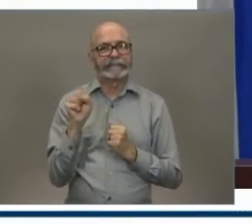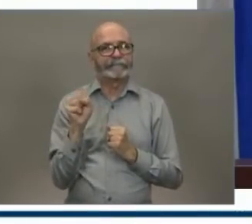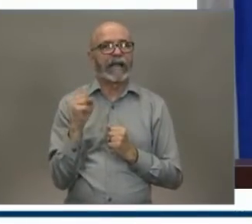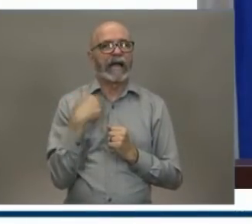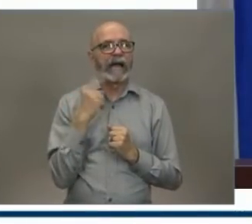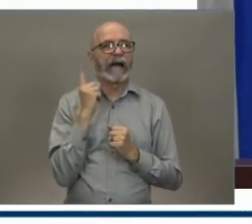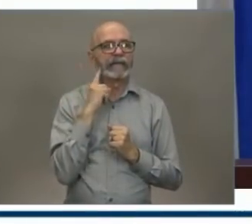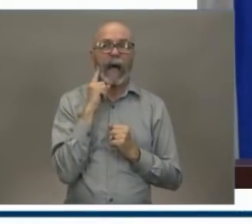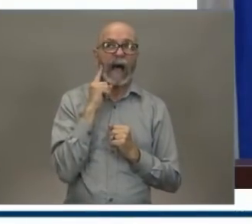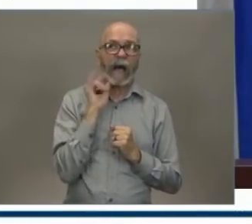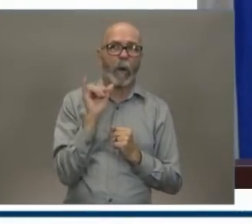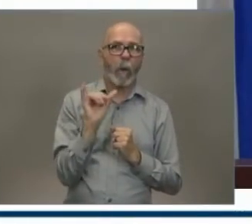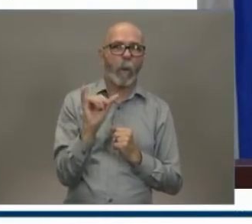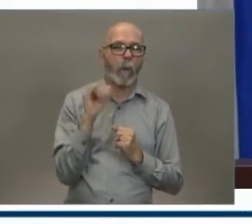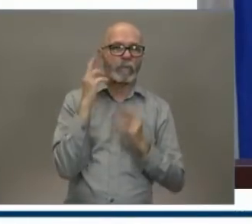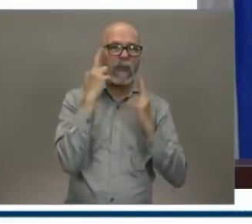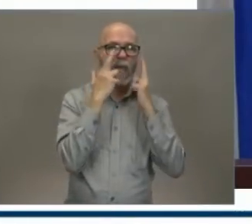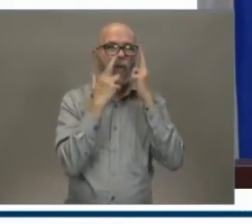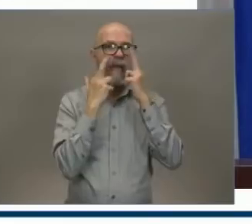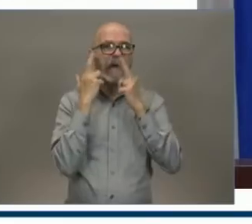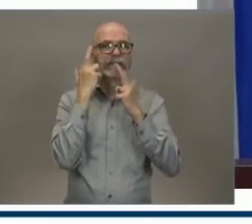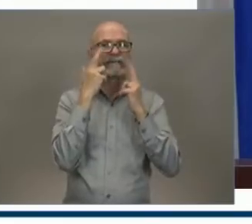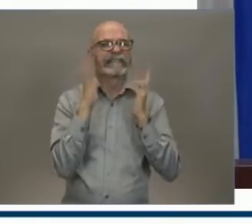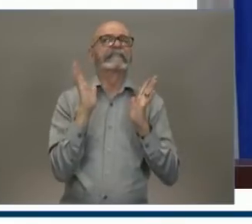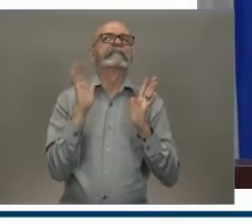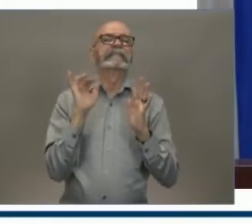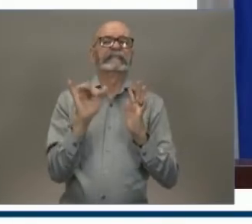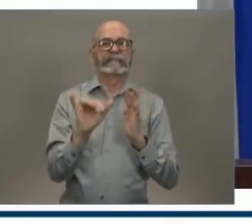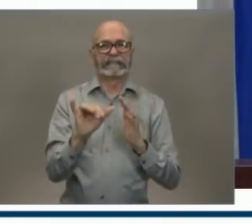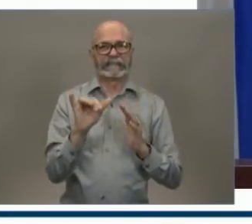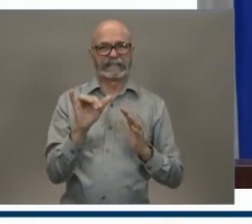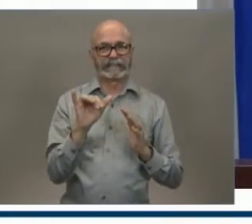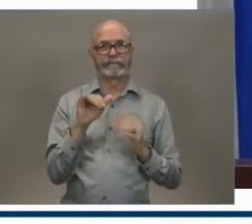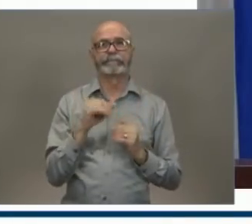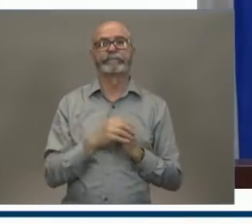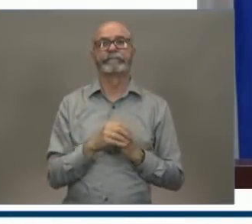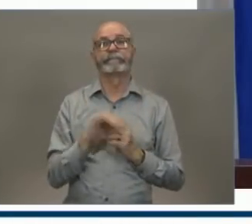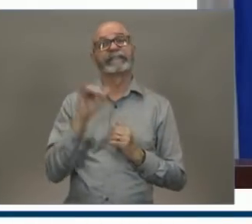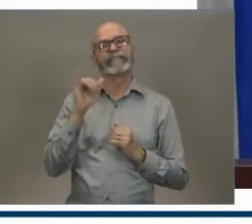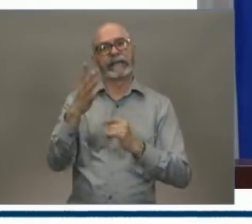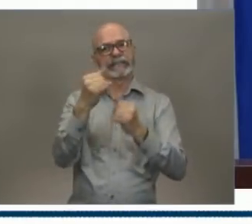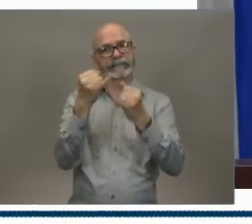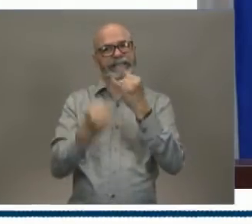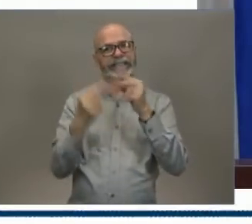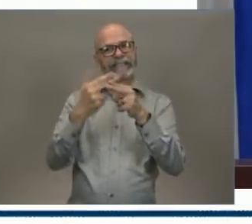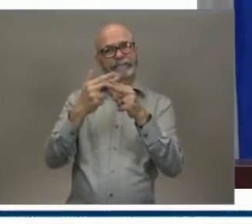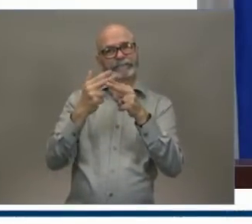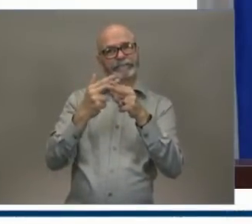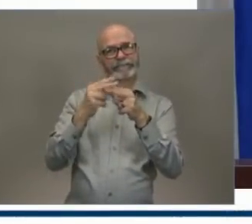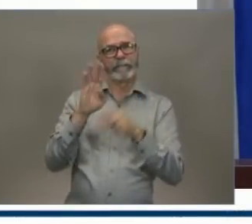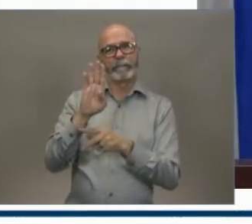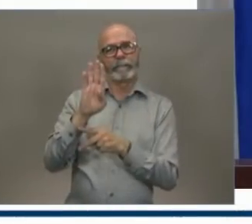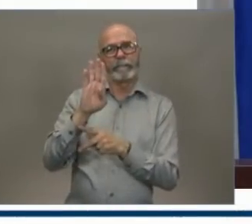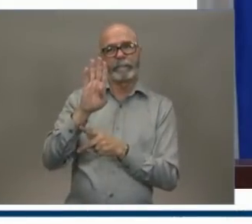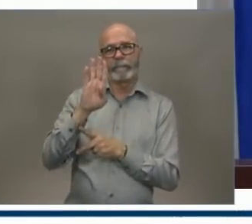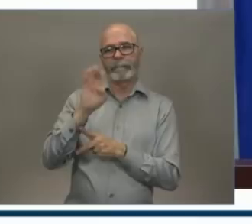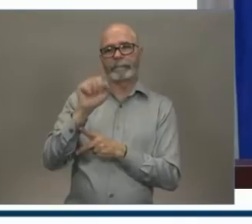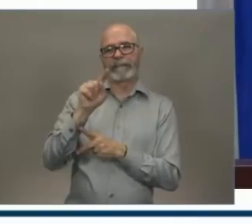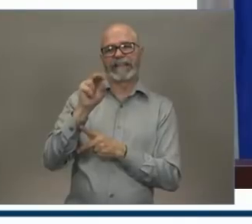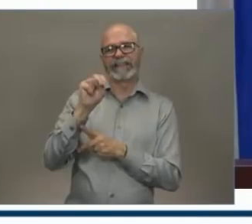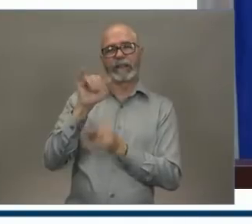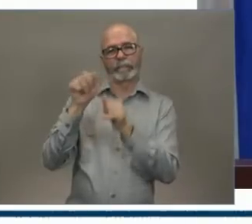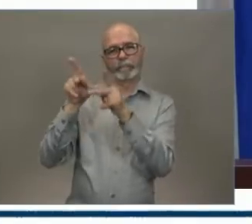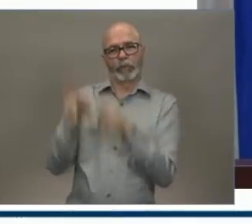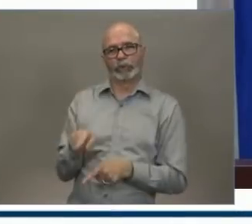have been championing this, particularly Nick Beaton has been talking about this as well. And I know Minister Fury was working with